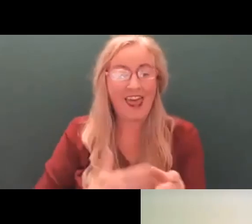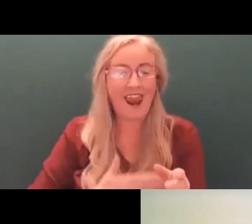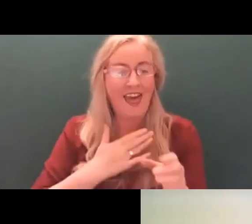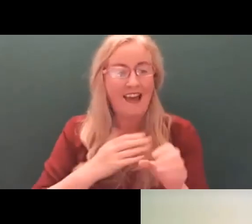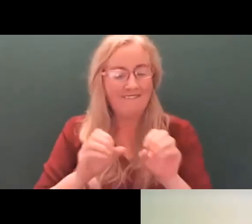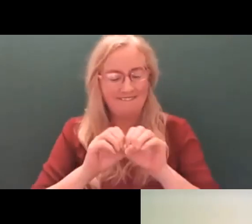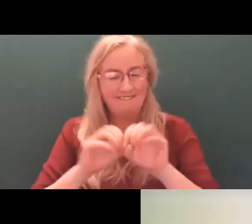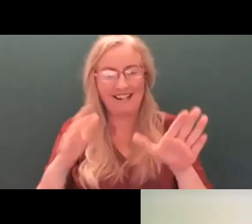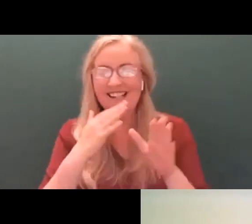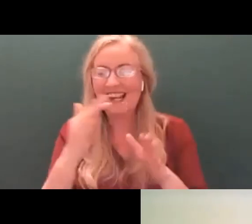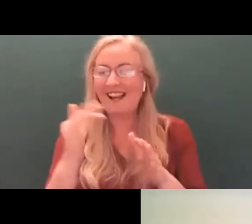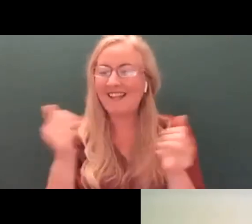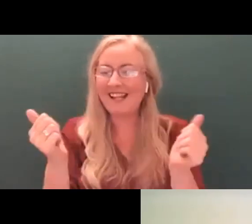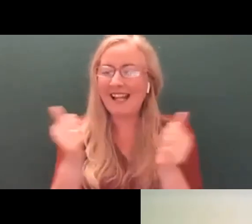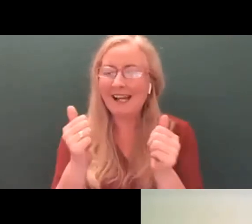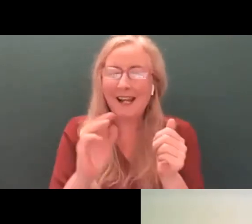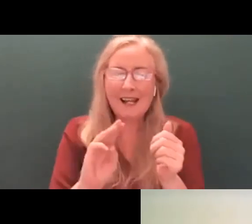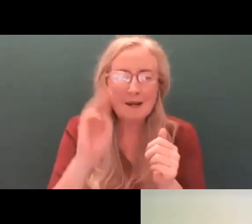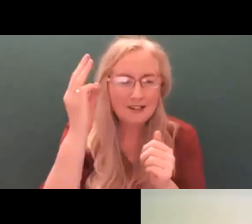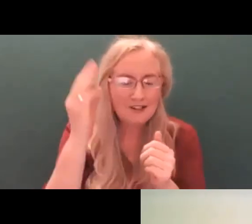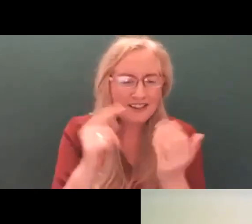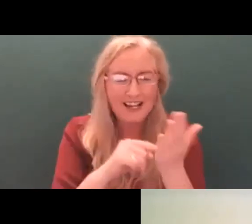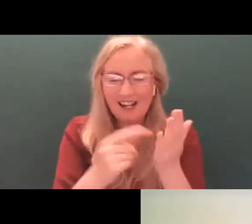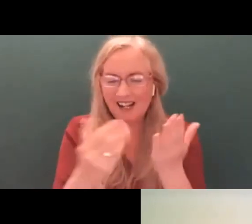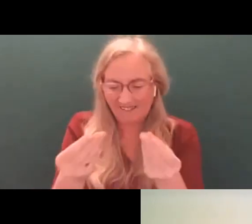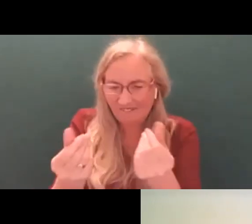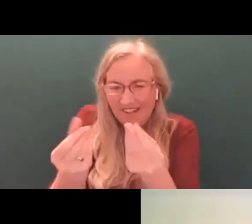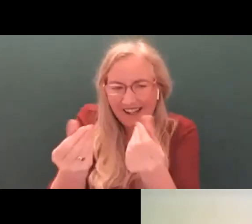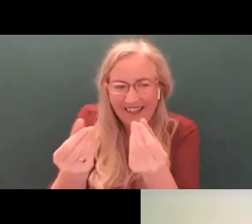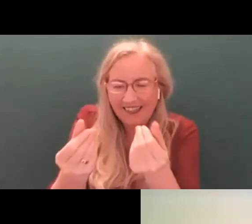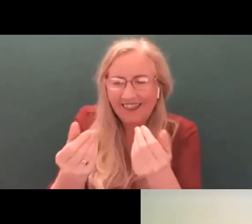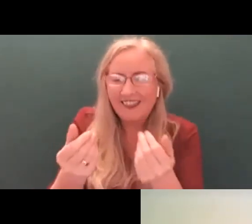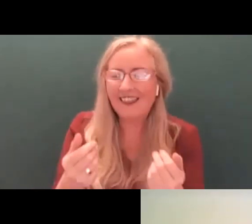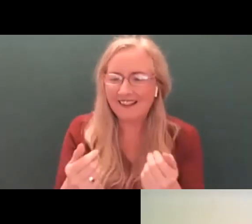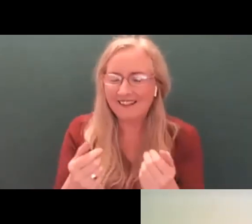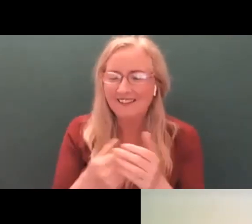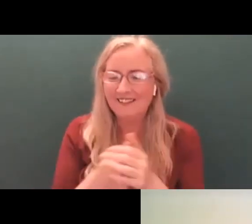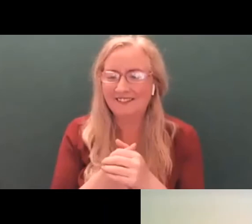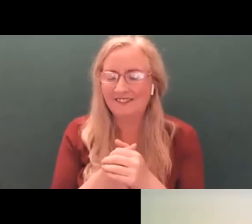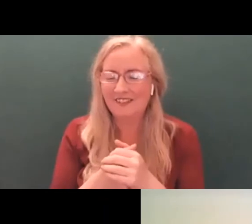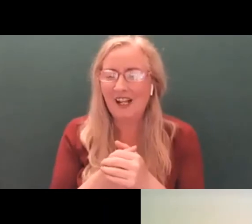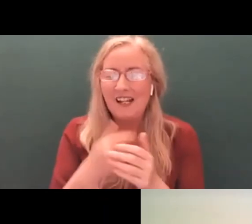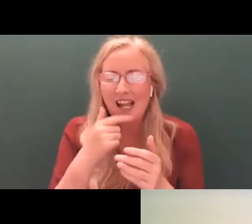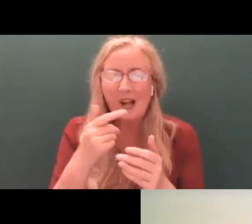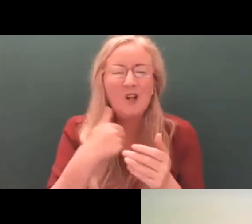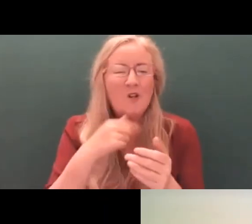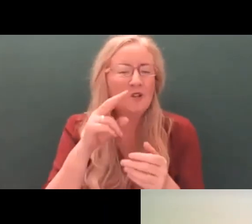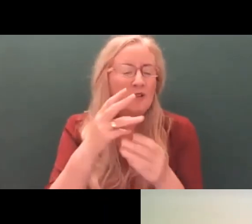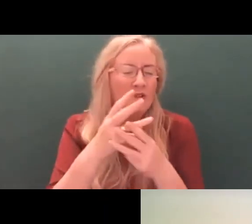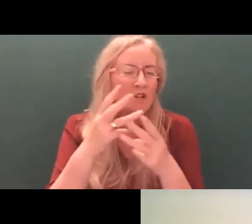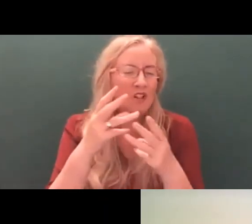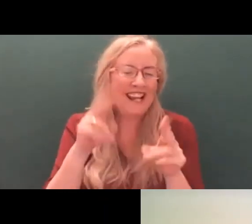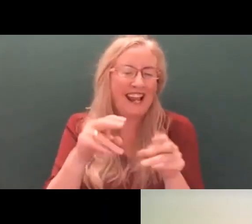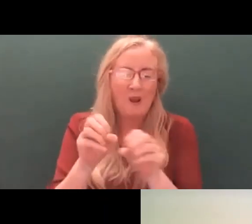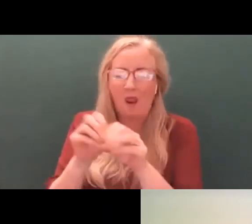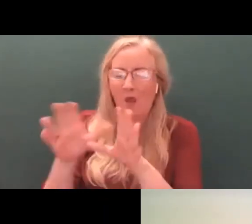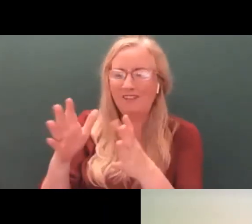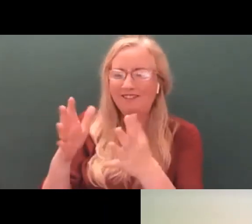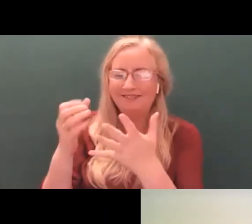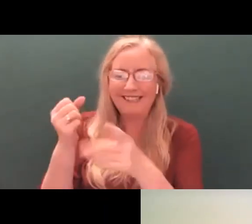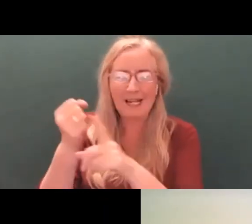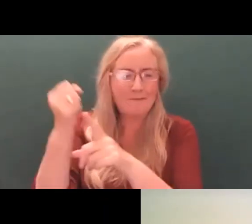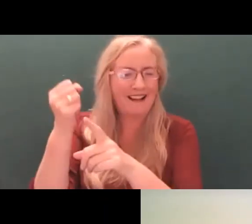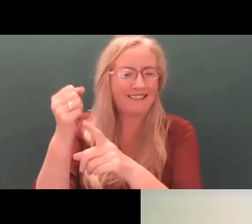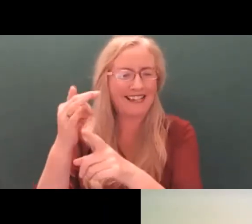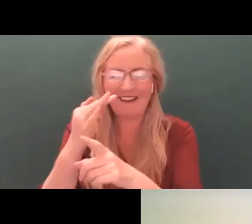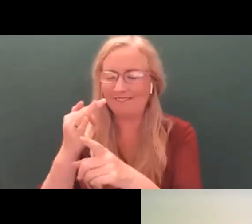there's endless images and they don't feel, they're not three-dimensional, and they lose the impact on us. So I think